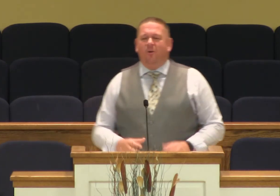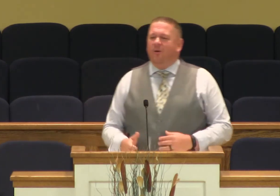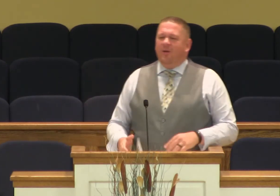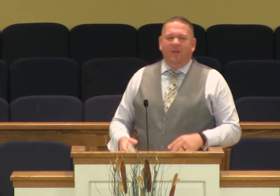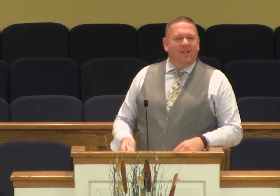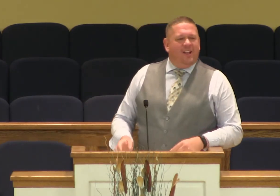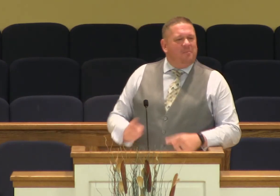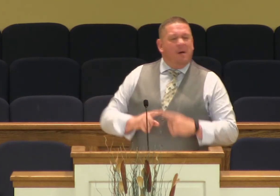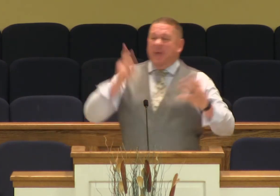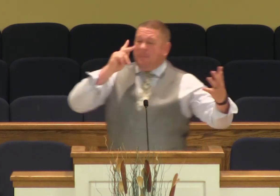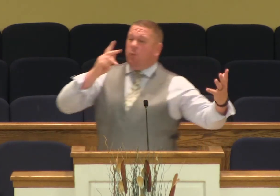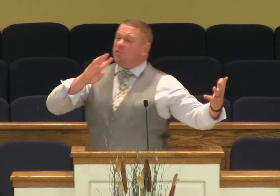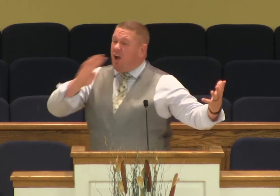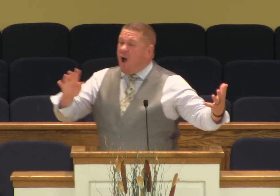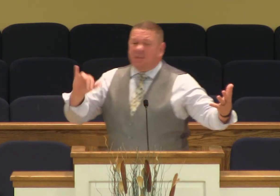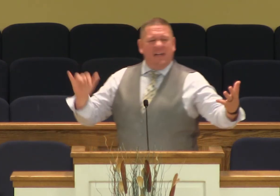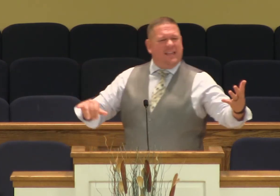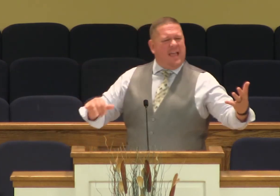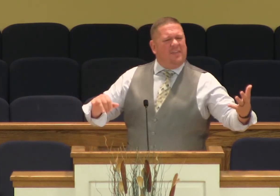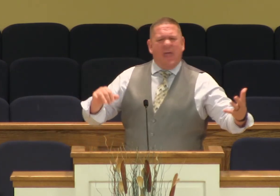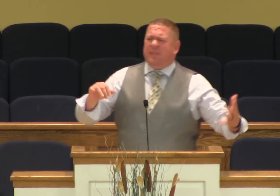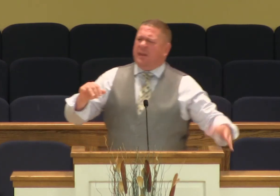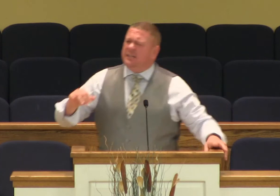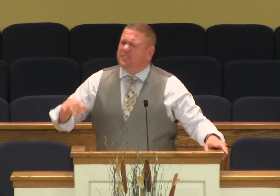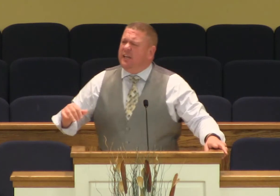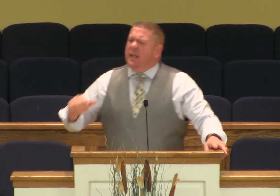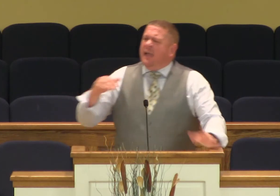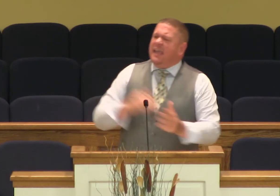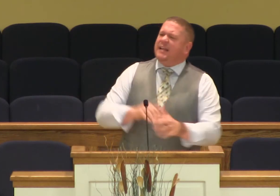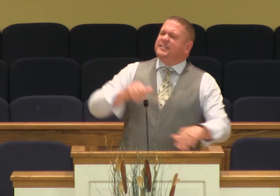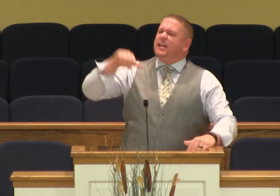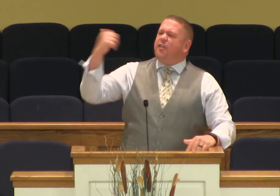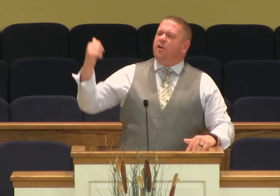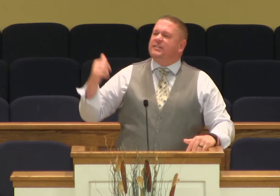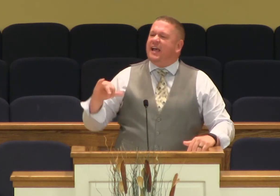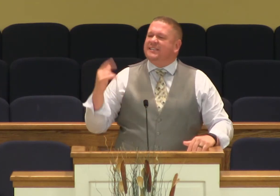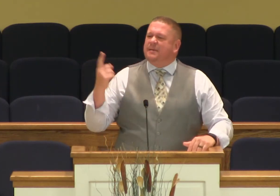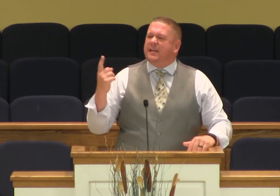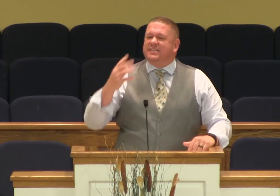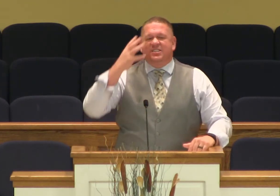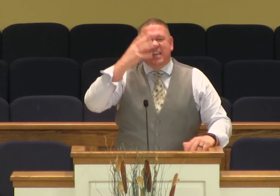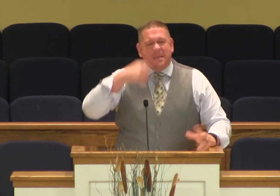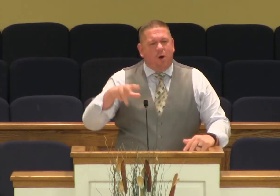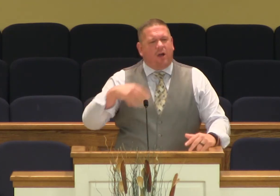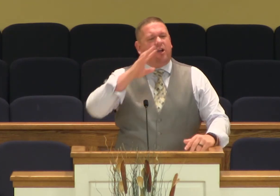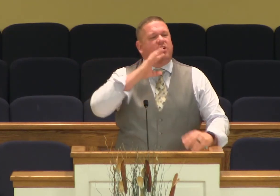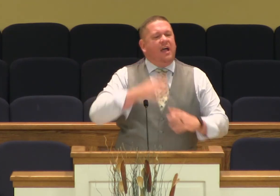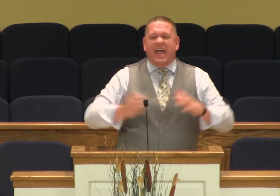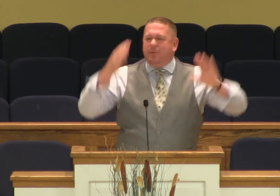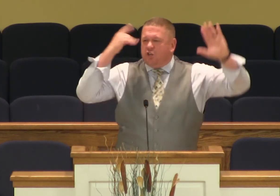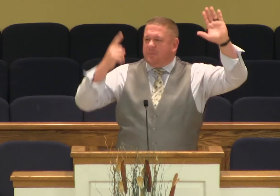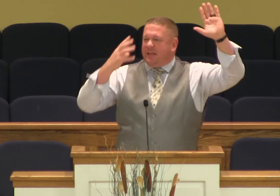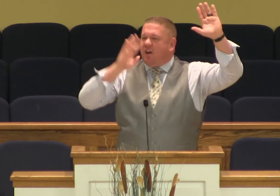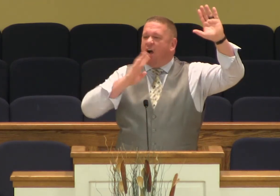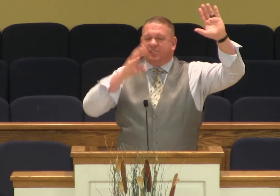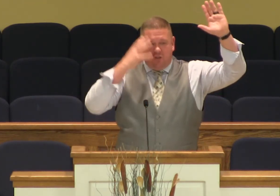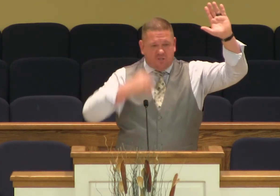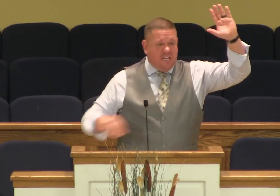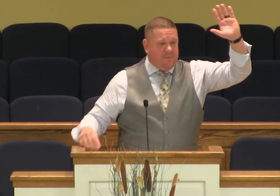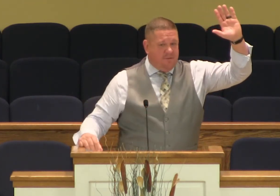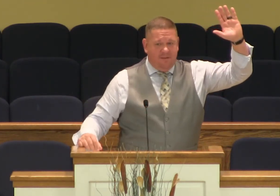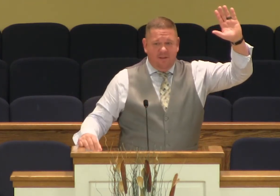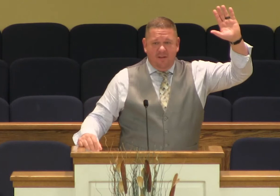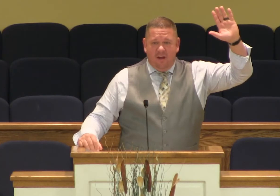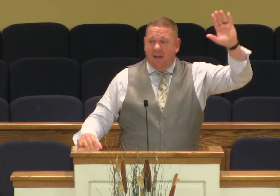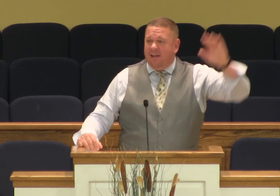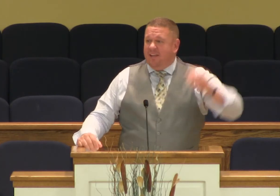So, but people will talk like that. And listen, again, it's like somebody sleepwalking or talking. How many of you know somebody that talks in their